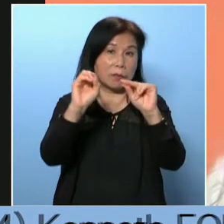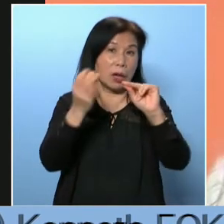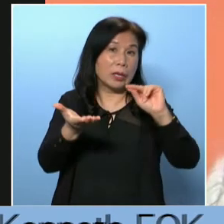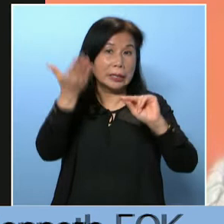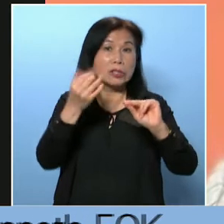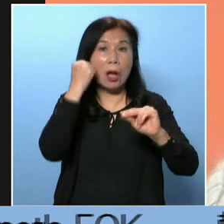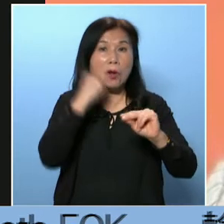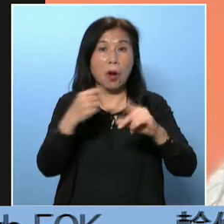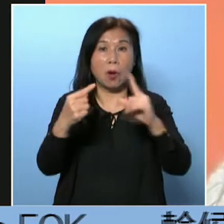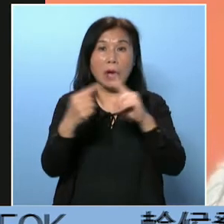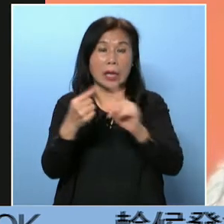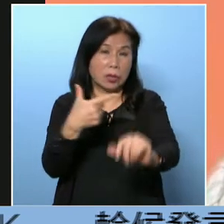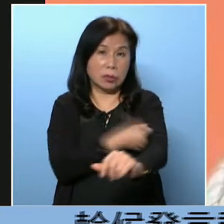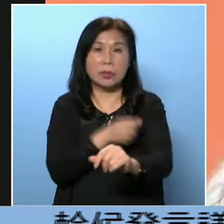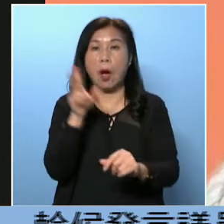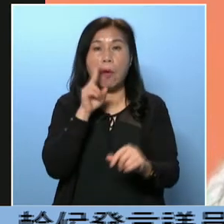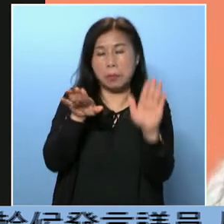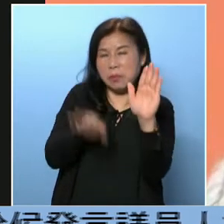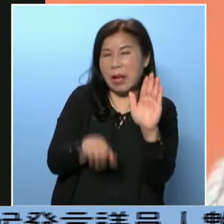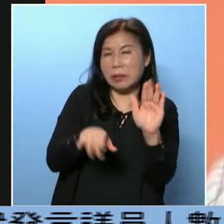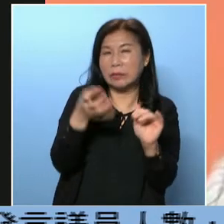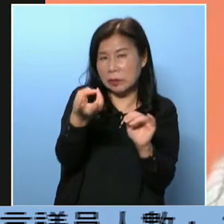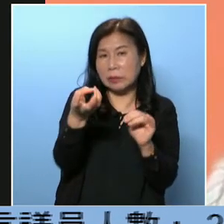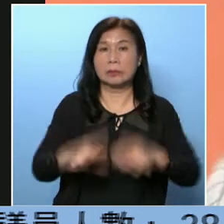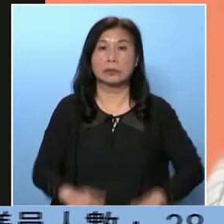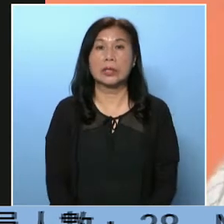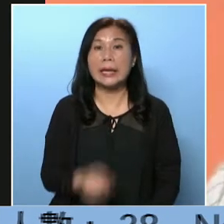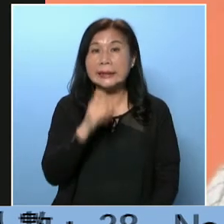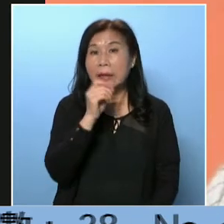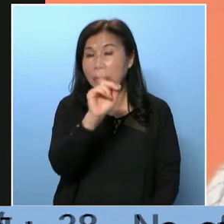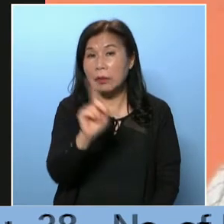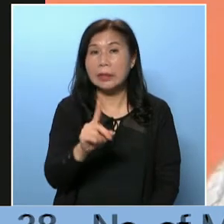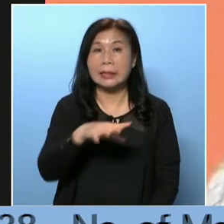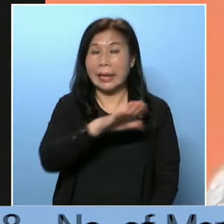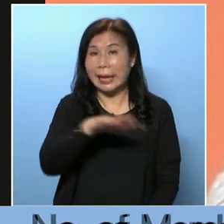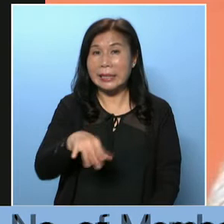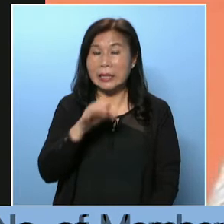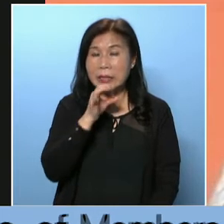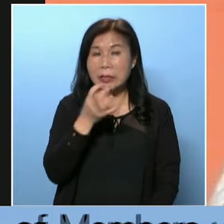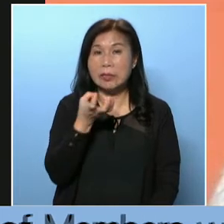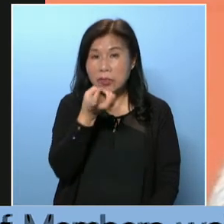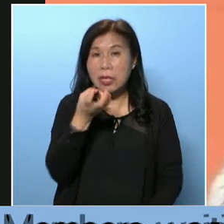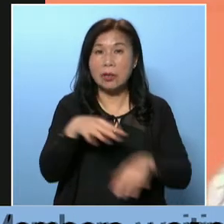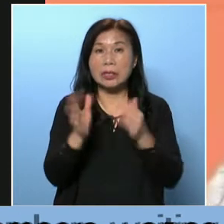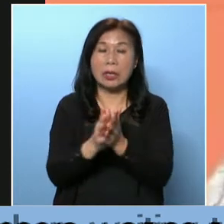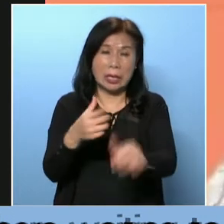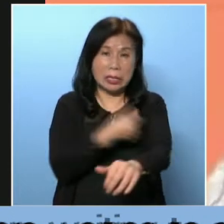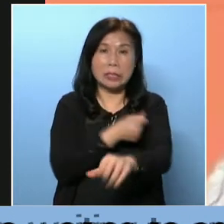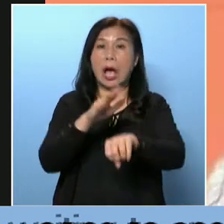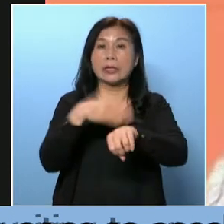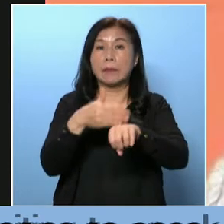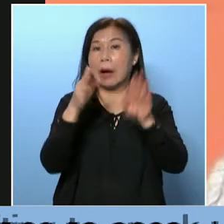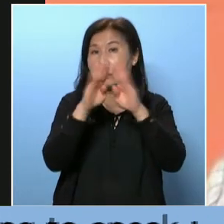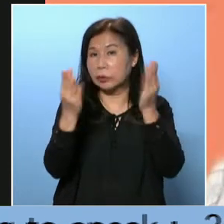Putting aside the elderly and the children, the vaccination rate is still too low. That is, the children